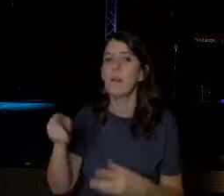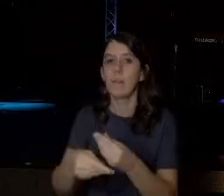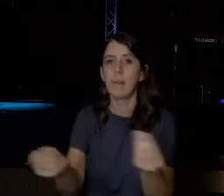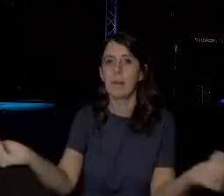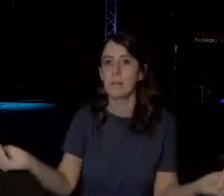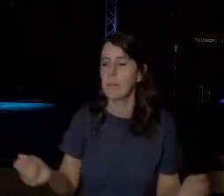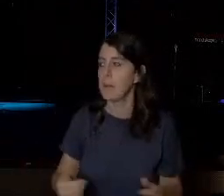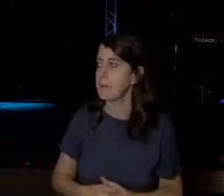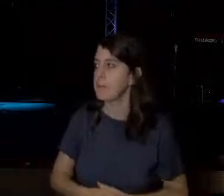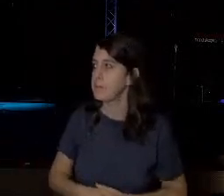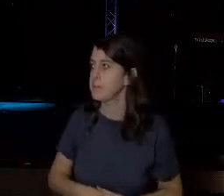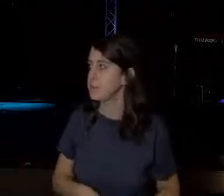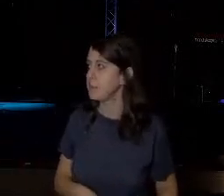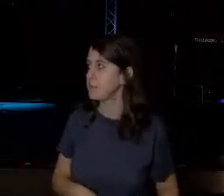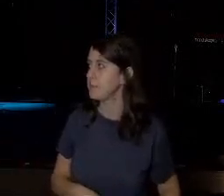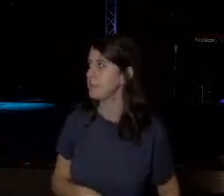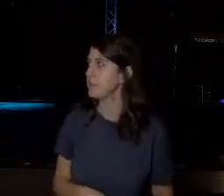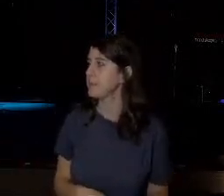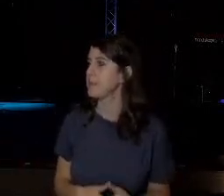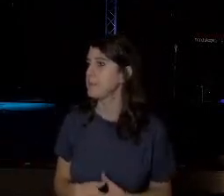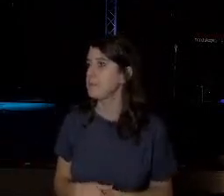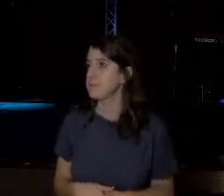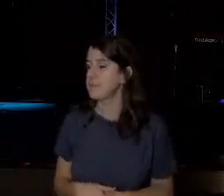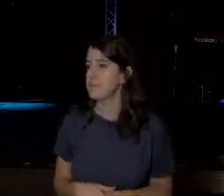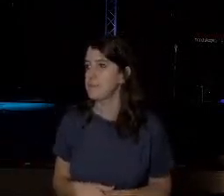we will get you some. I see some back here in the back.